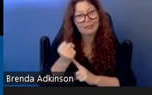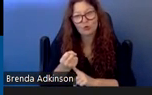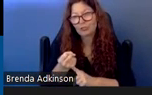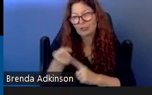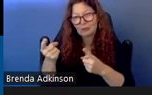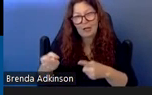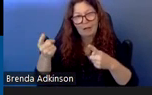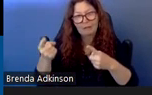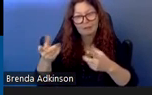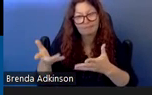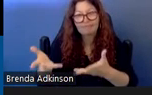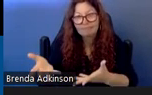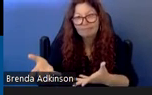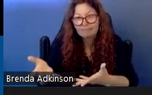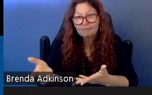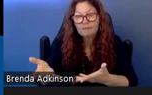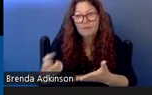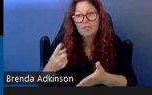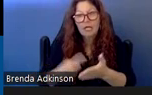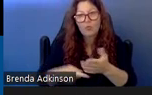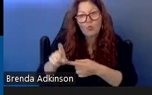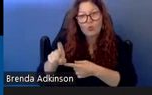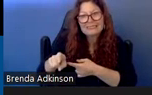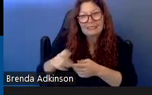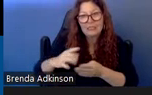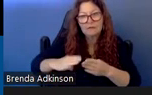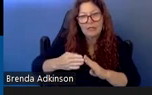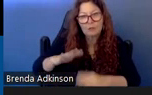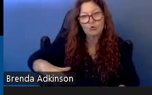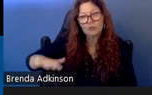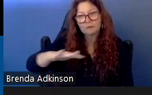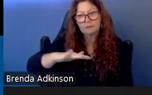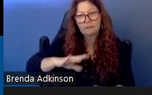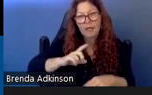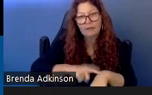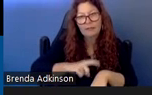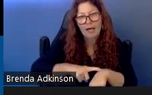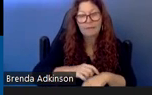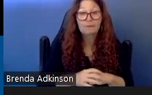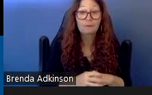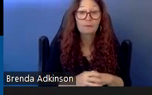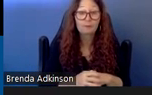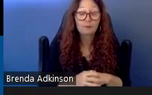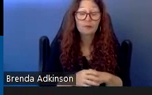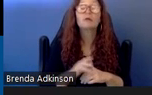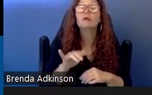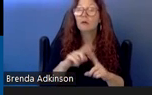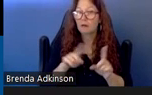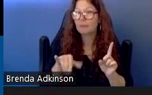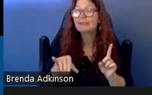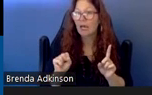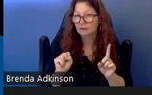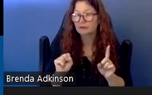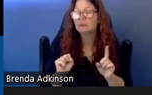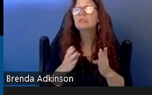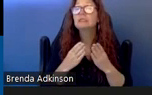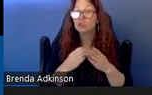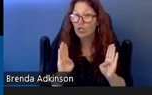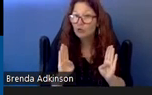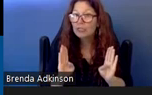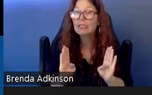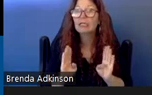situation and the immediate need at the time. But generally, there is a pause to